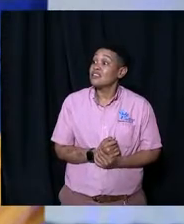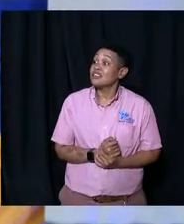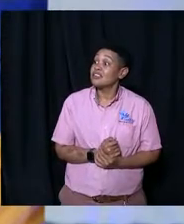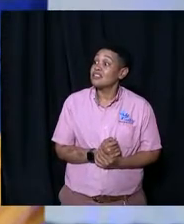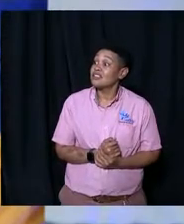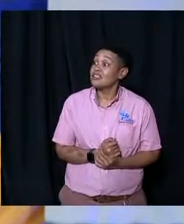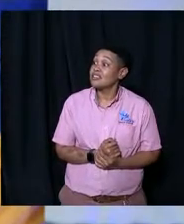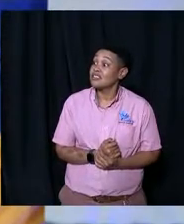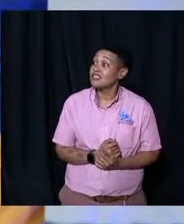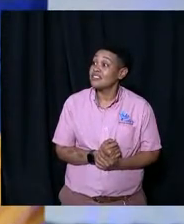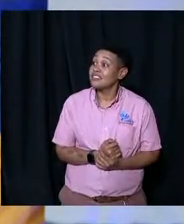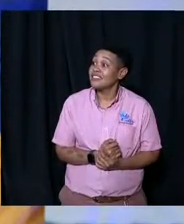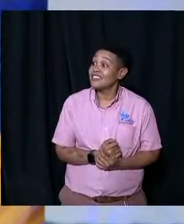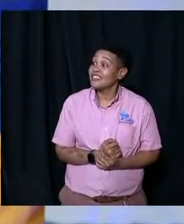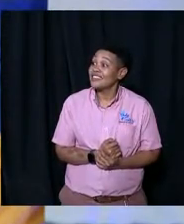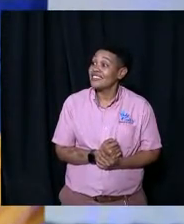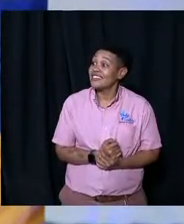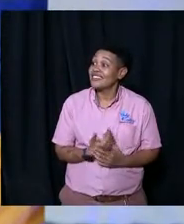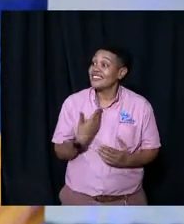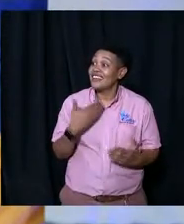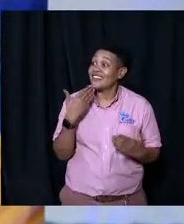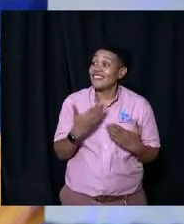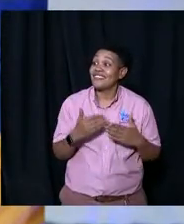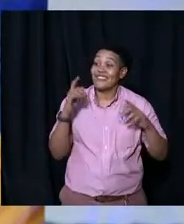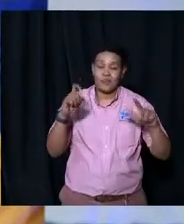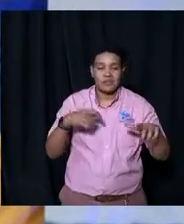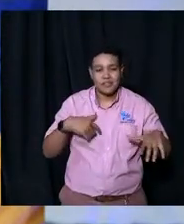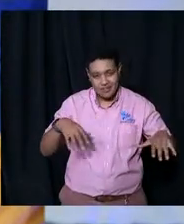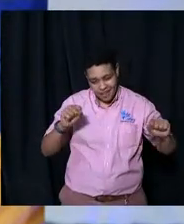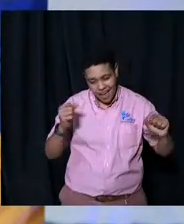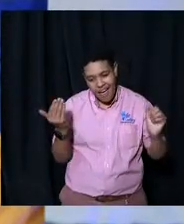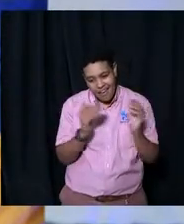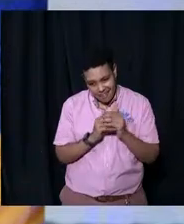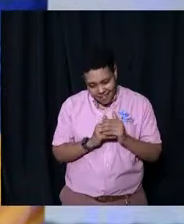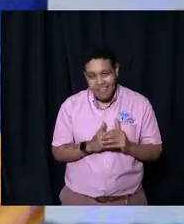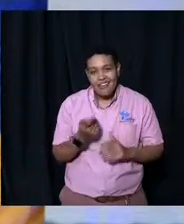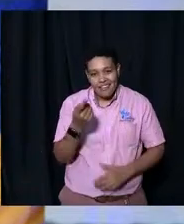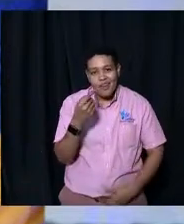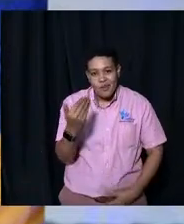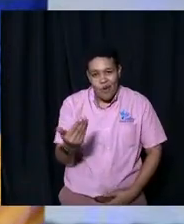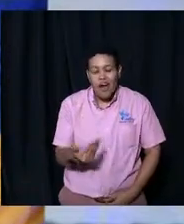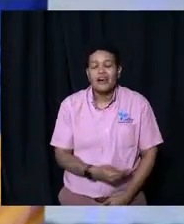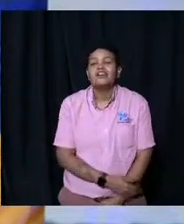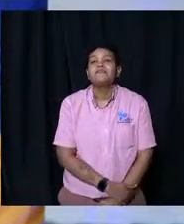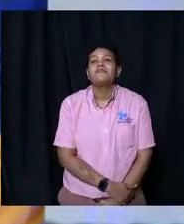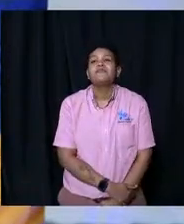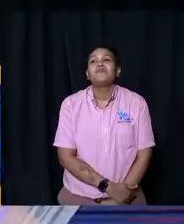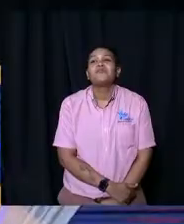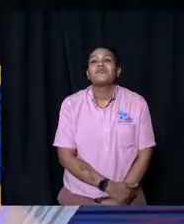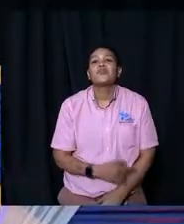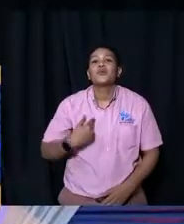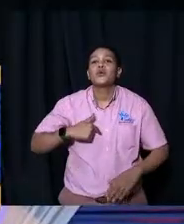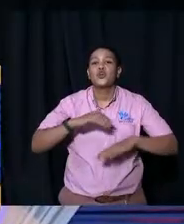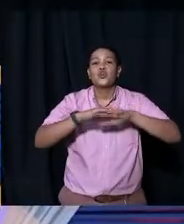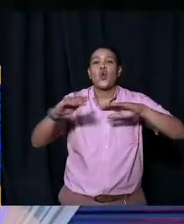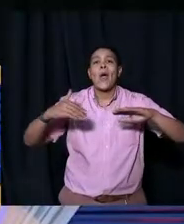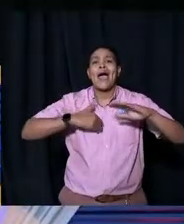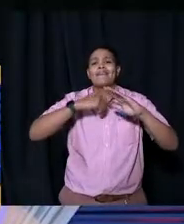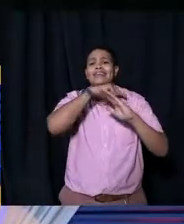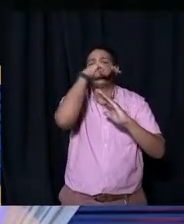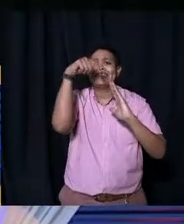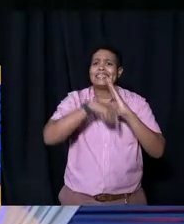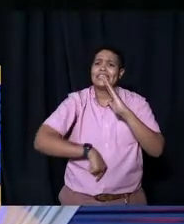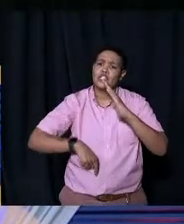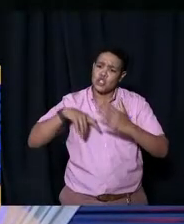A good question. And I'll go ahead with taking that one. So we don't have a detailed